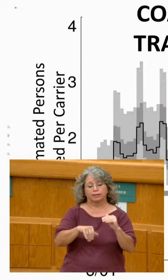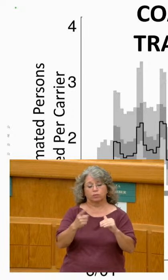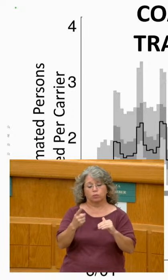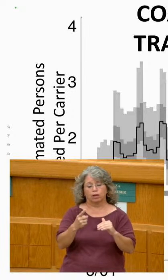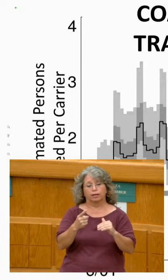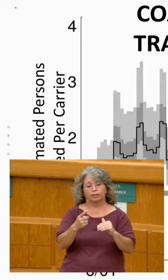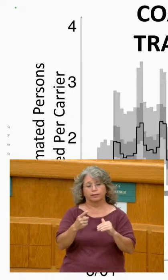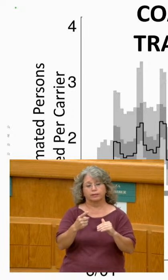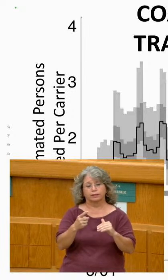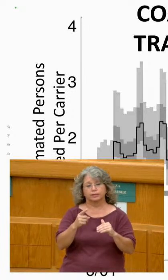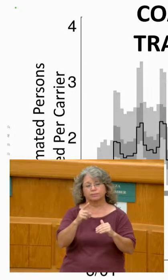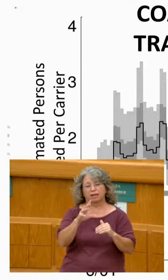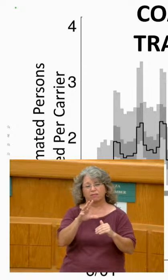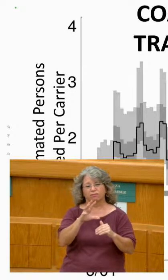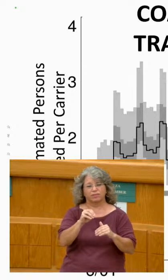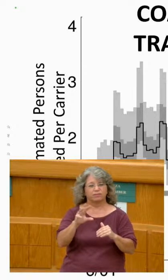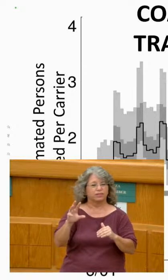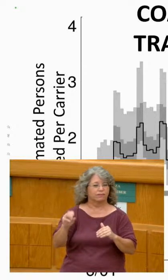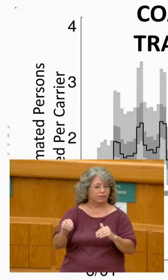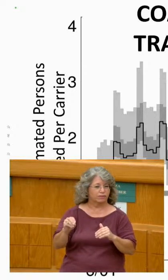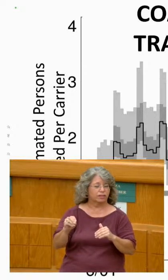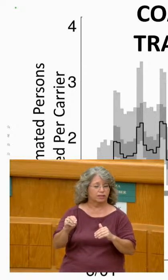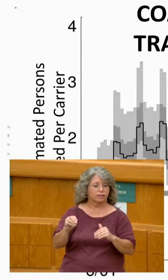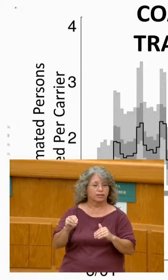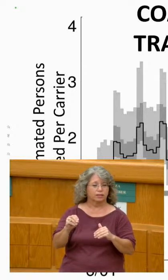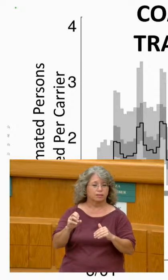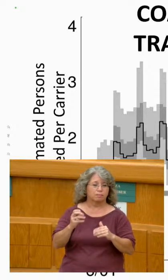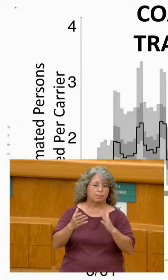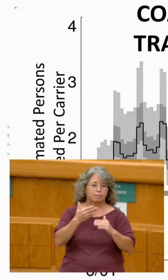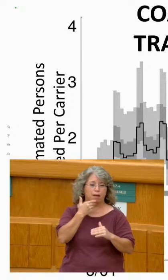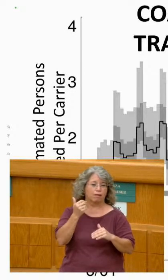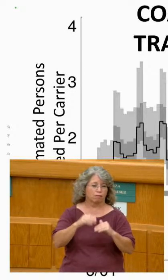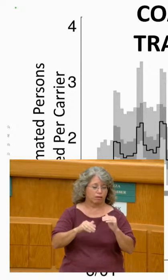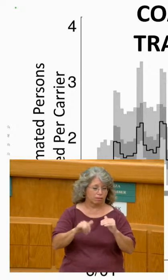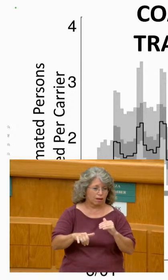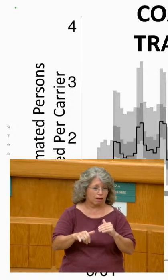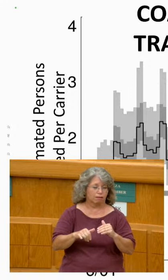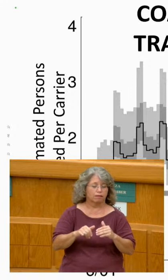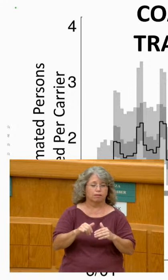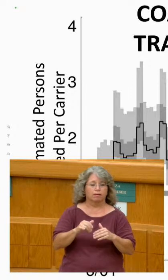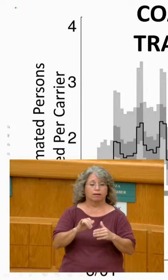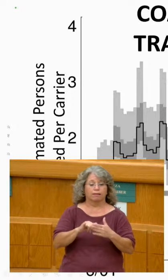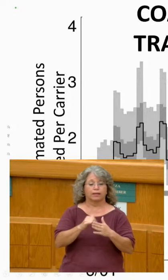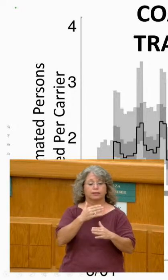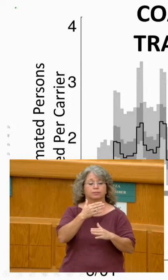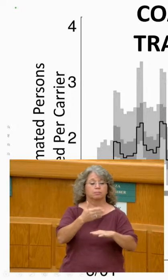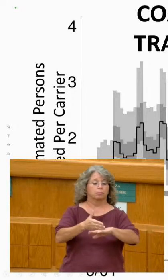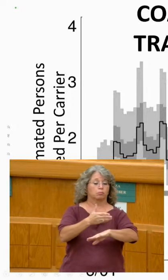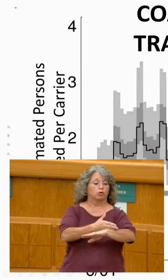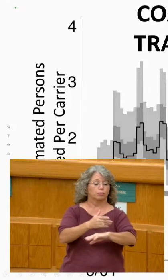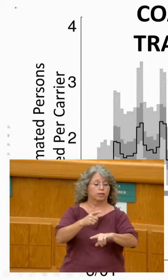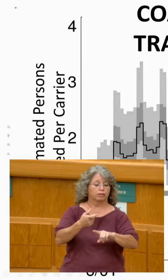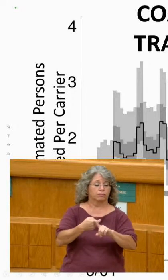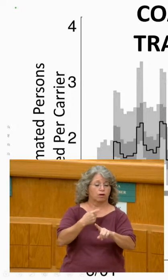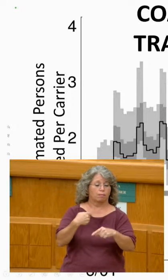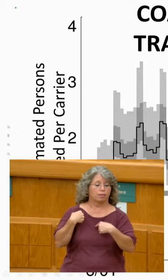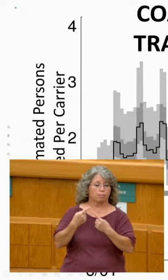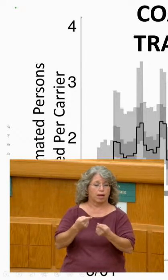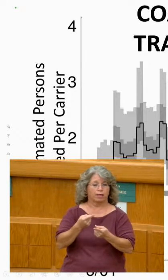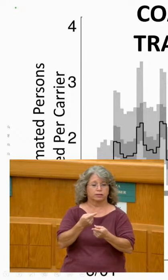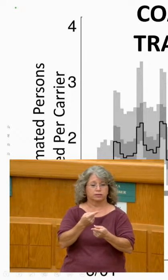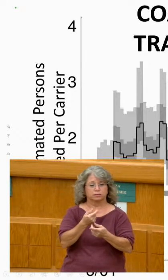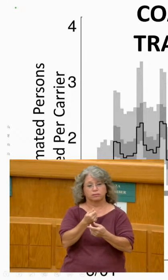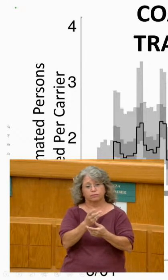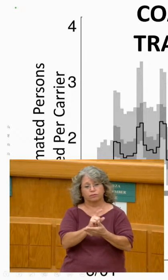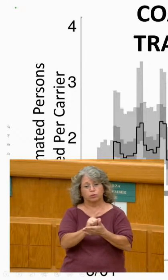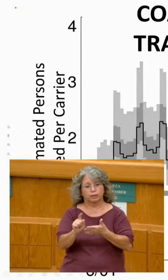50-50 or 50-50. And that's better than we've seen in the past few weeks. So hopefully this trend continues